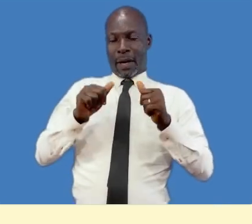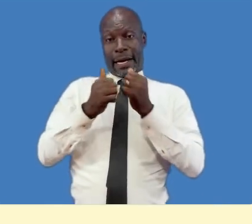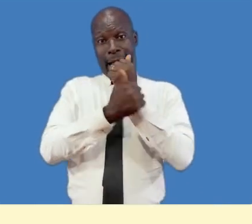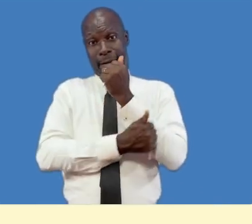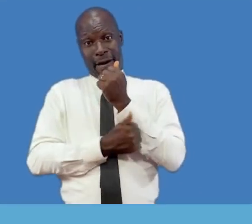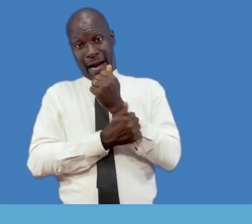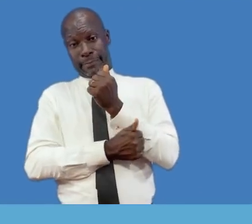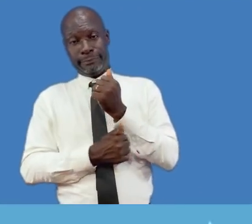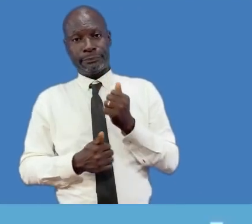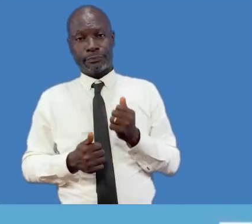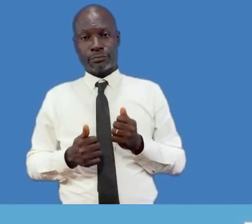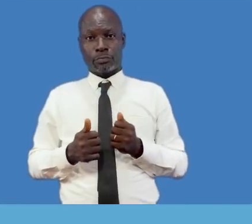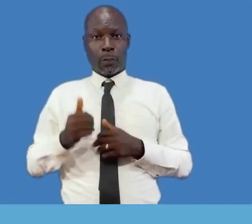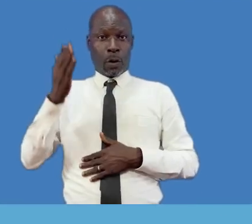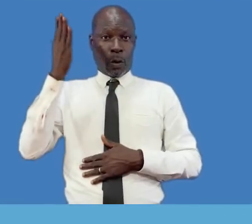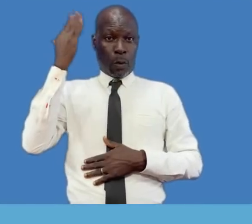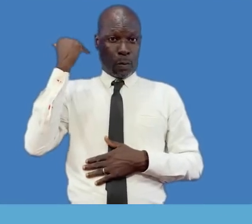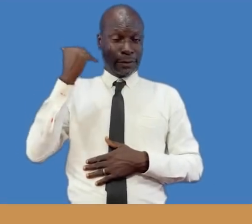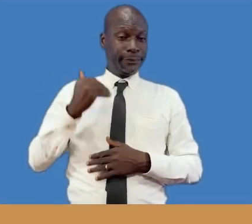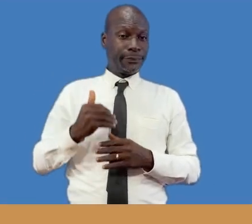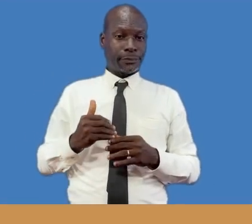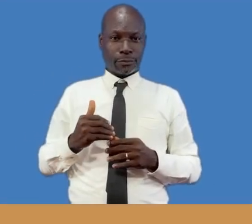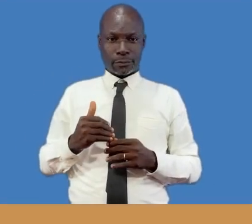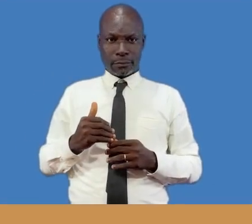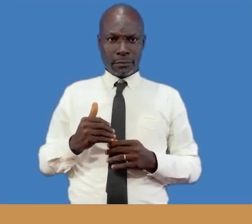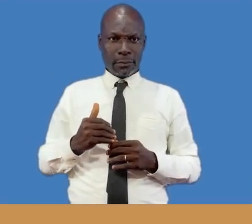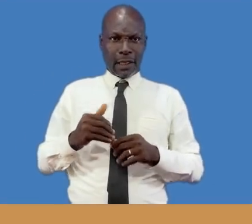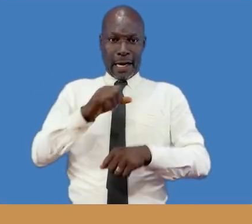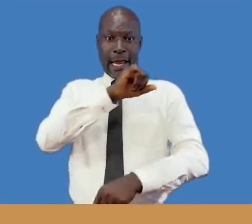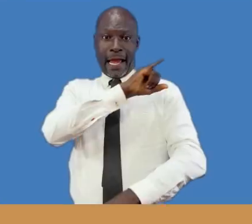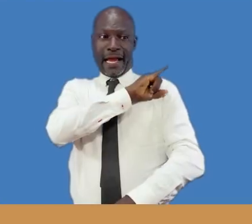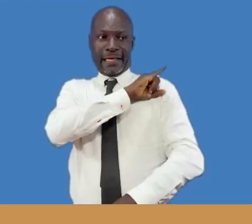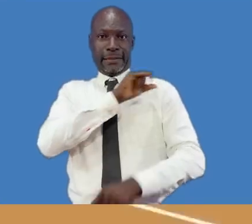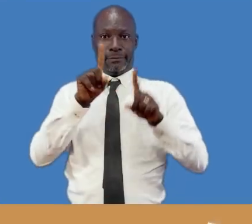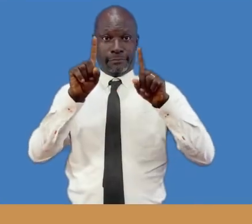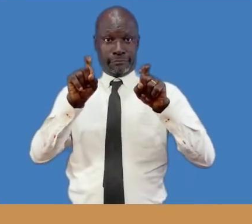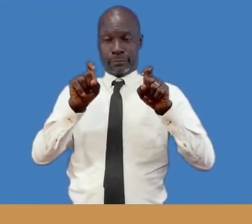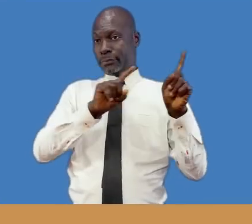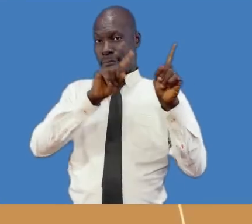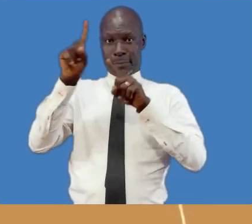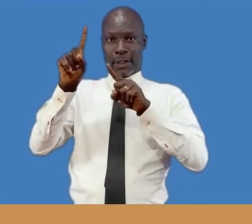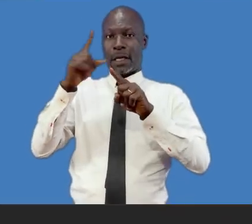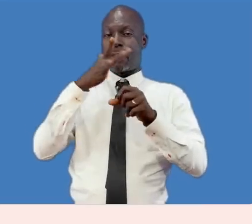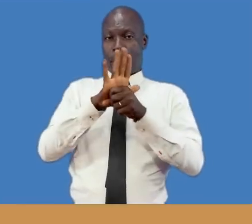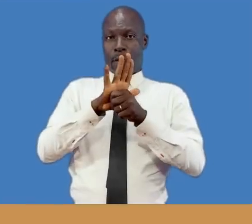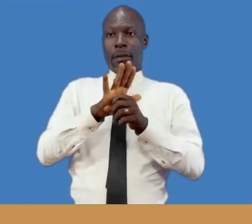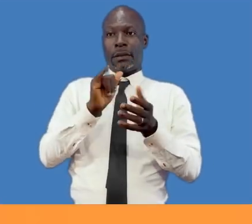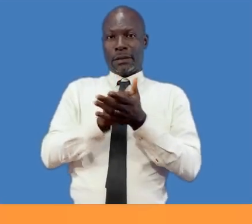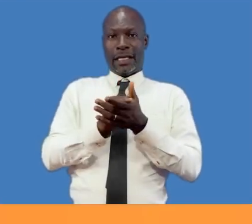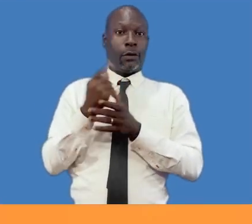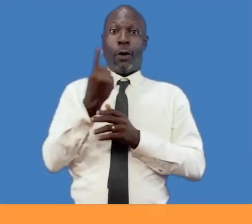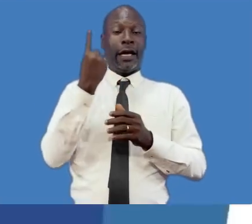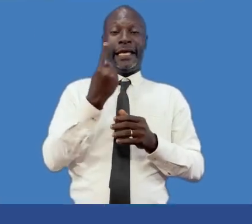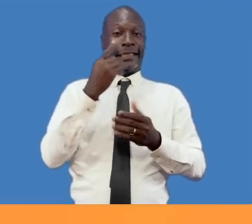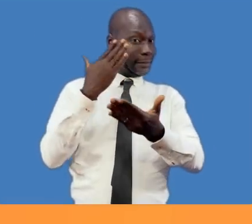abraham when he was tested offered up isaac and he who had received the promises offered up his only begotten